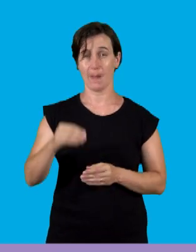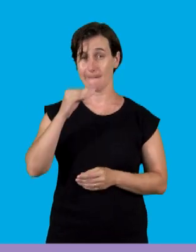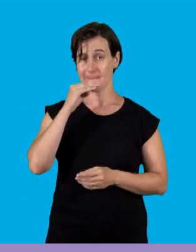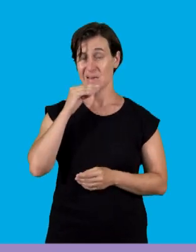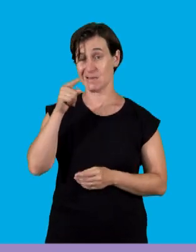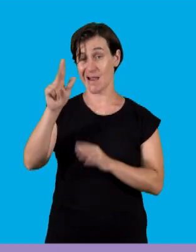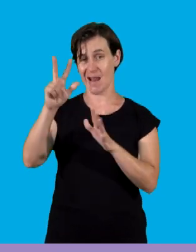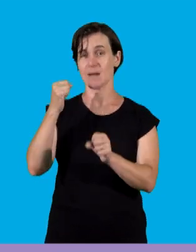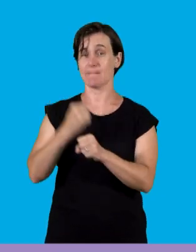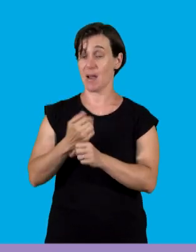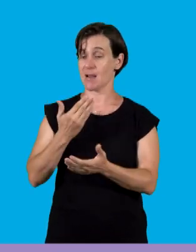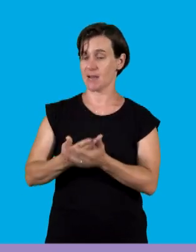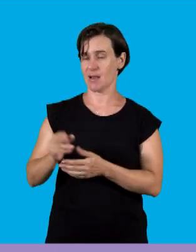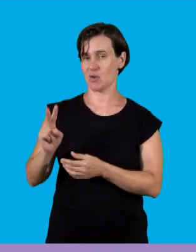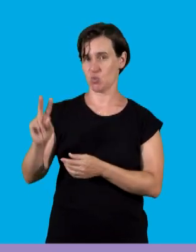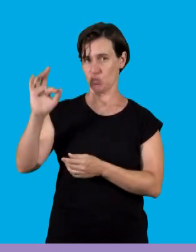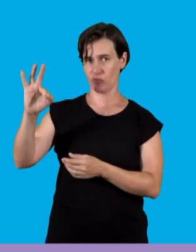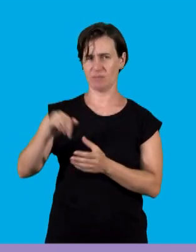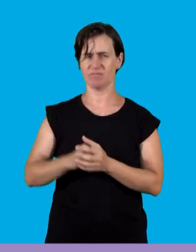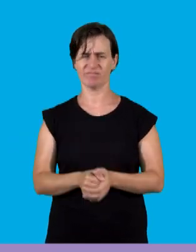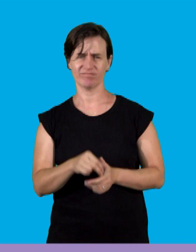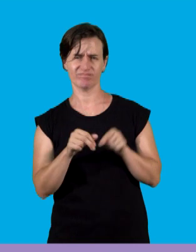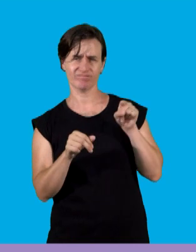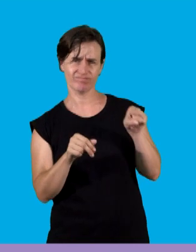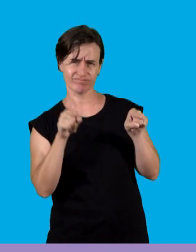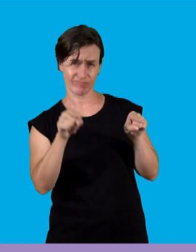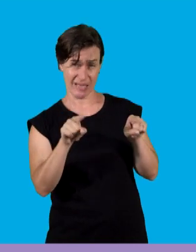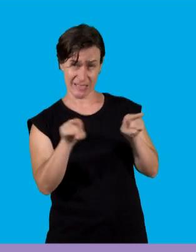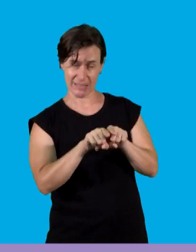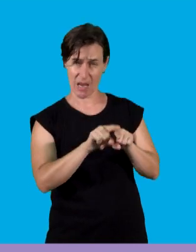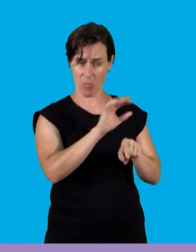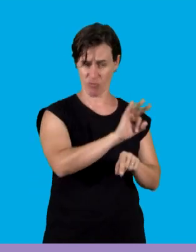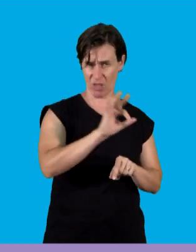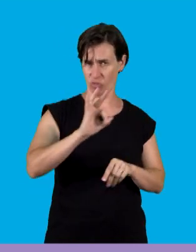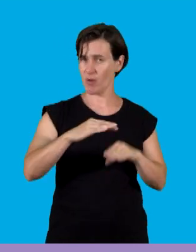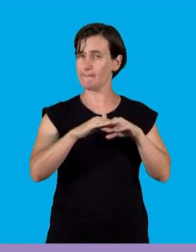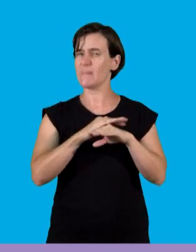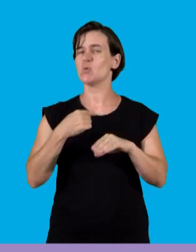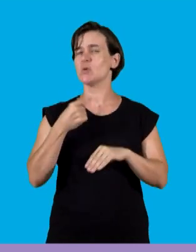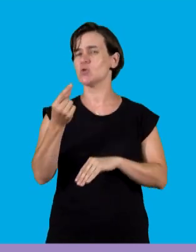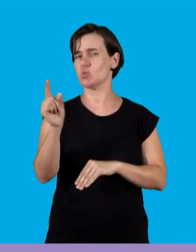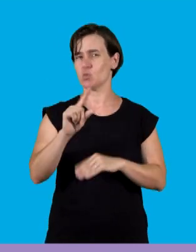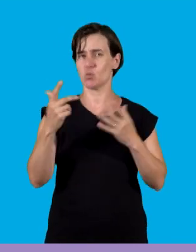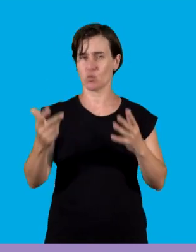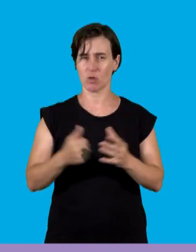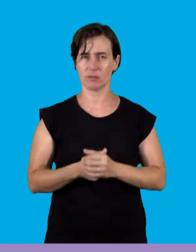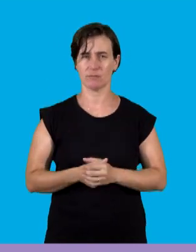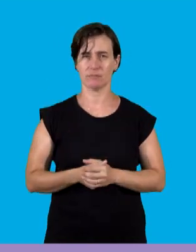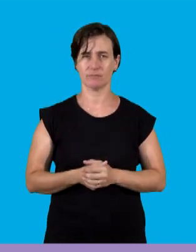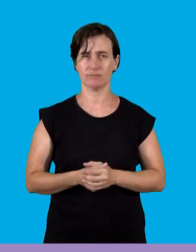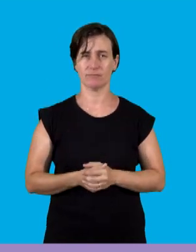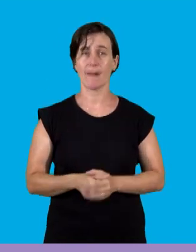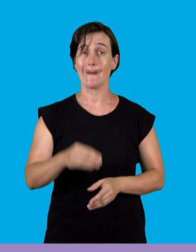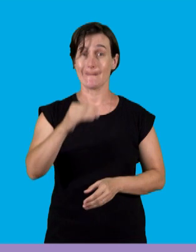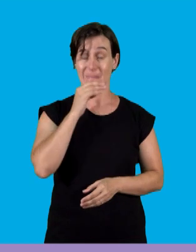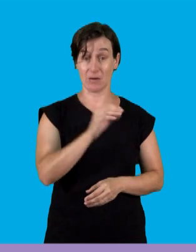that 8 is 2 exponent 3. What about these powers that have the same base? What can we do there? Well, there we